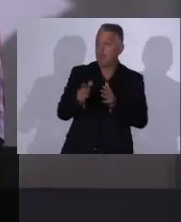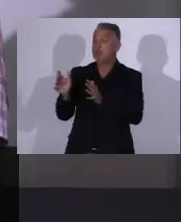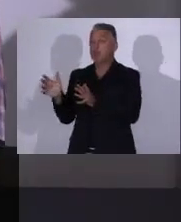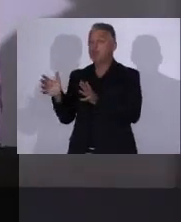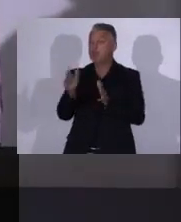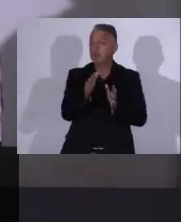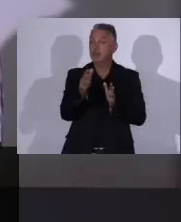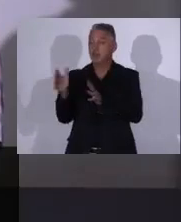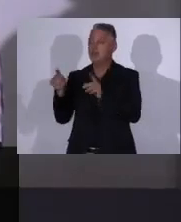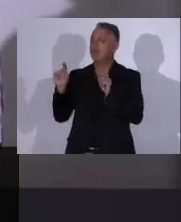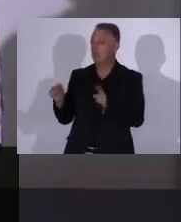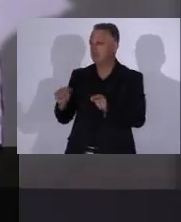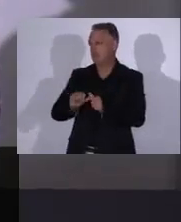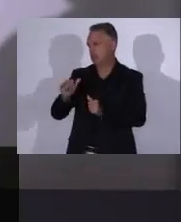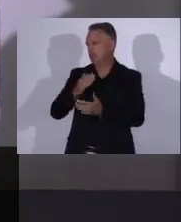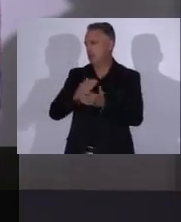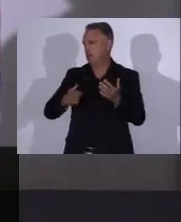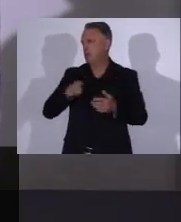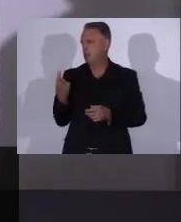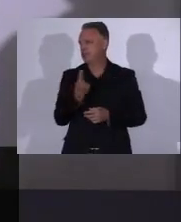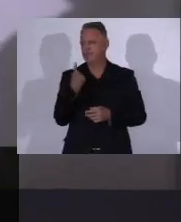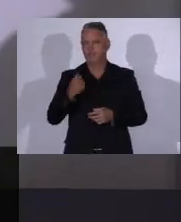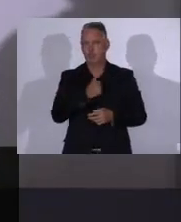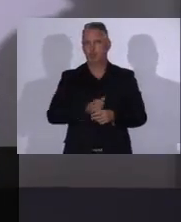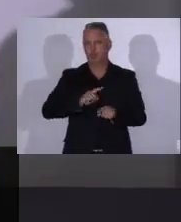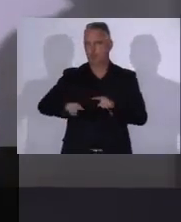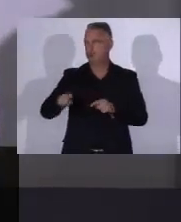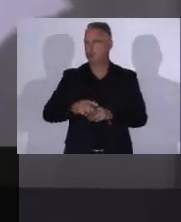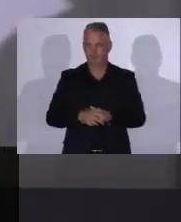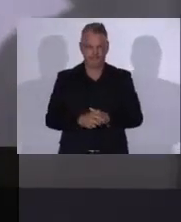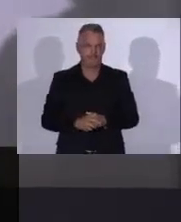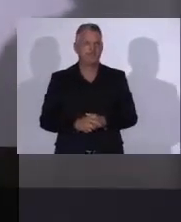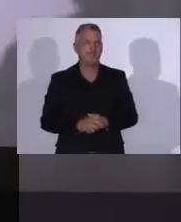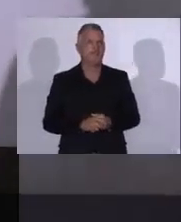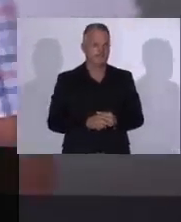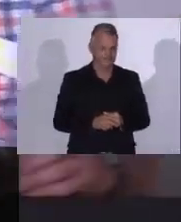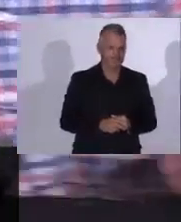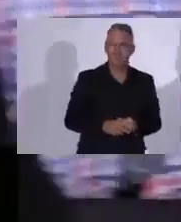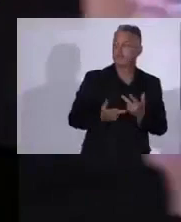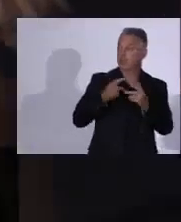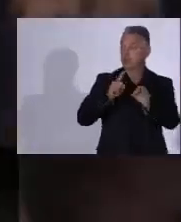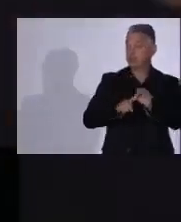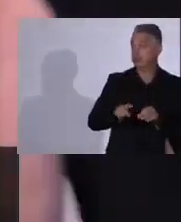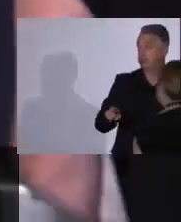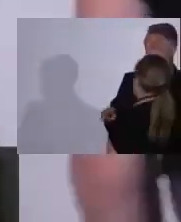really is the bit that really we enjoy the most. It's fantastic. Another question out there.